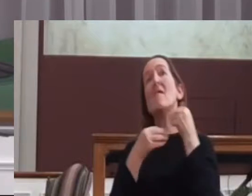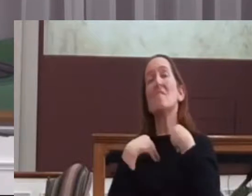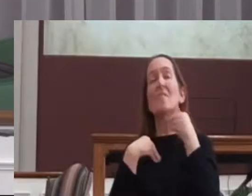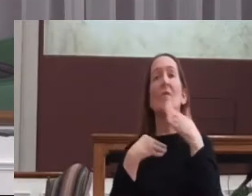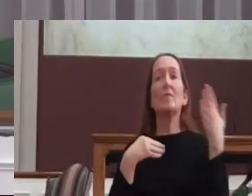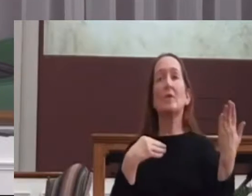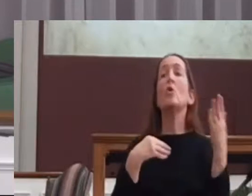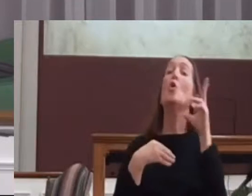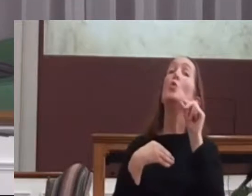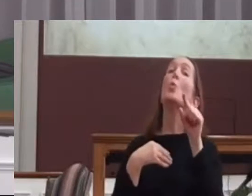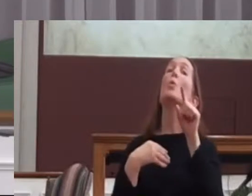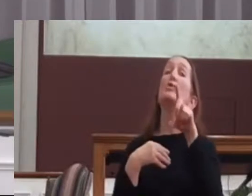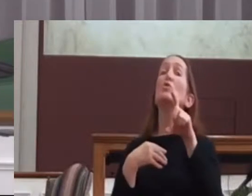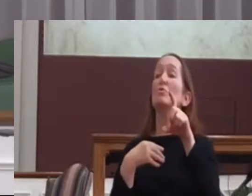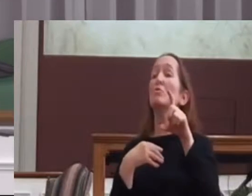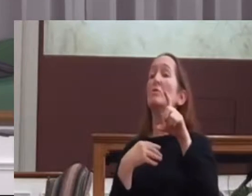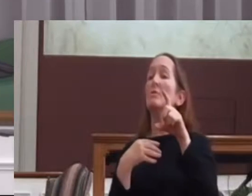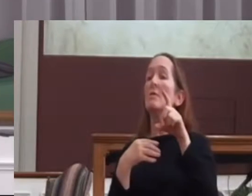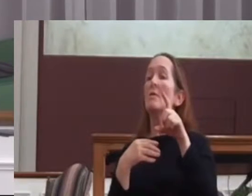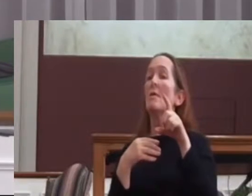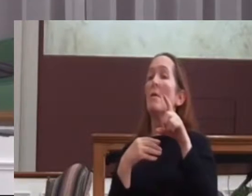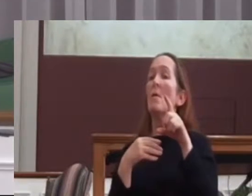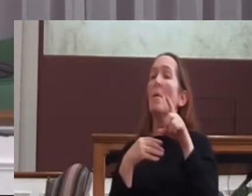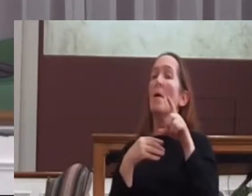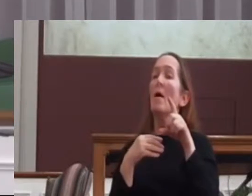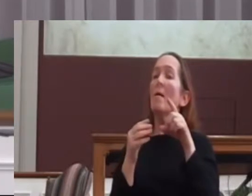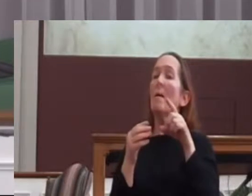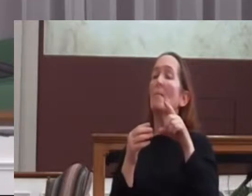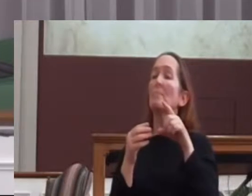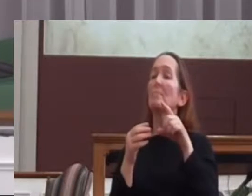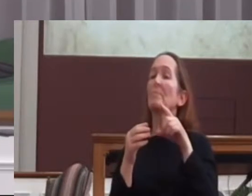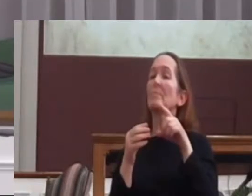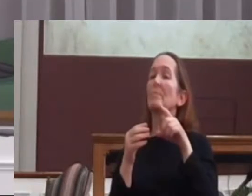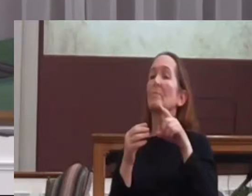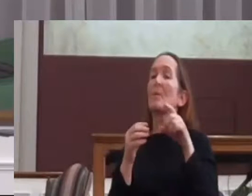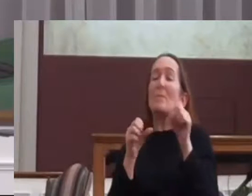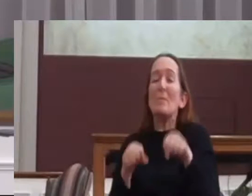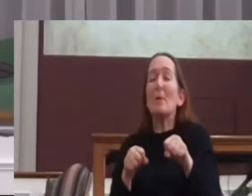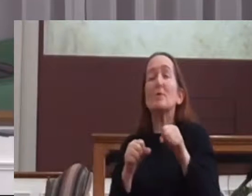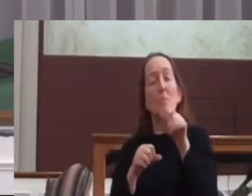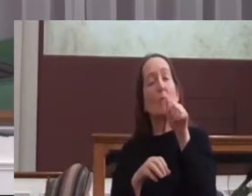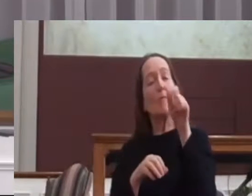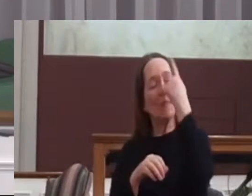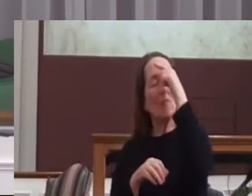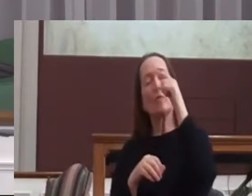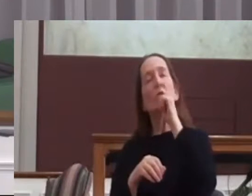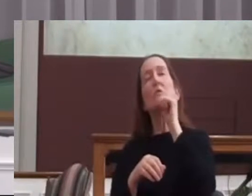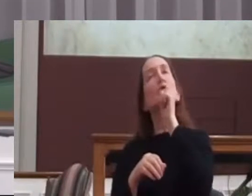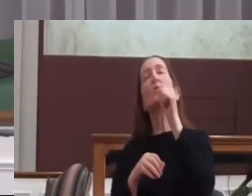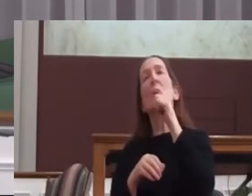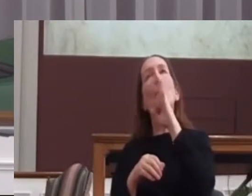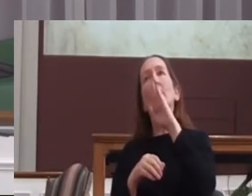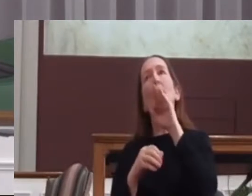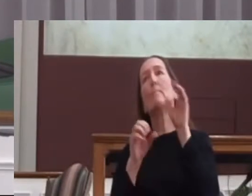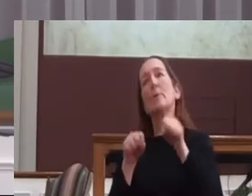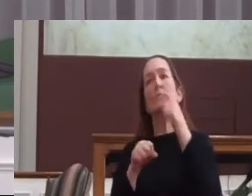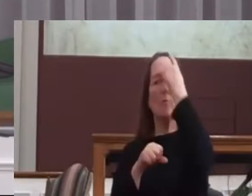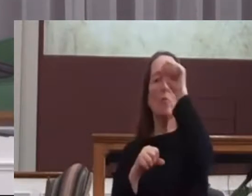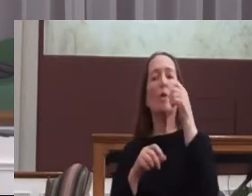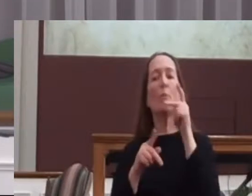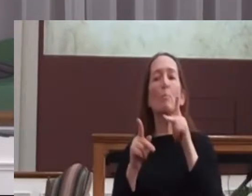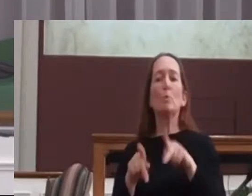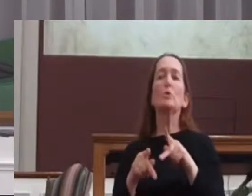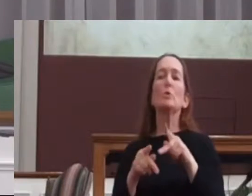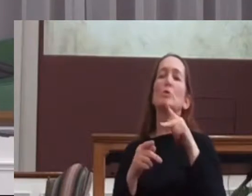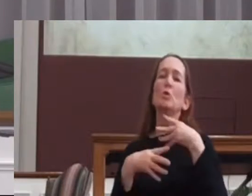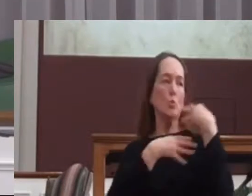us with the right of possession, and no one should have the right to take it from us. In fact, if you look sometime